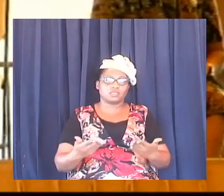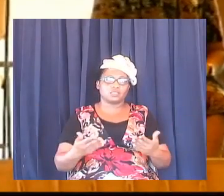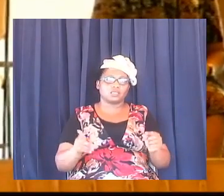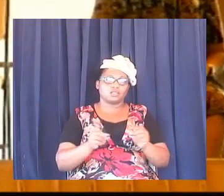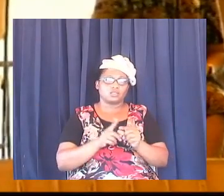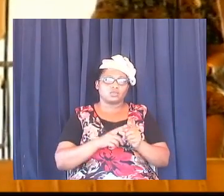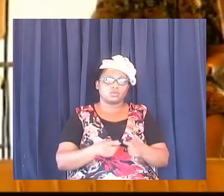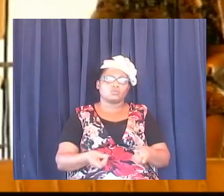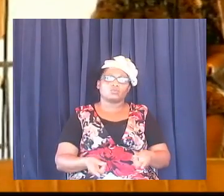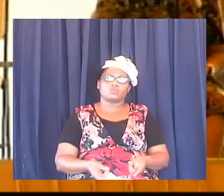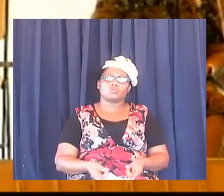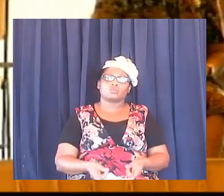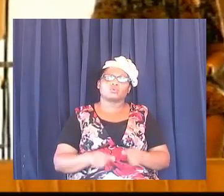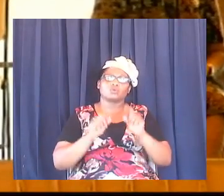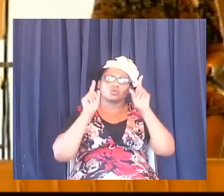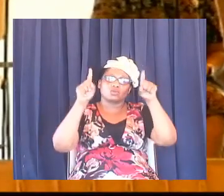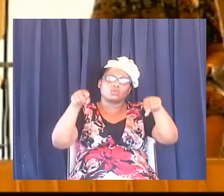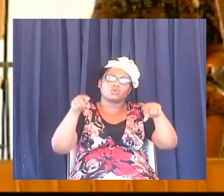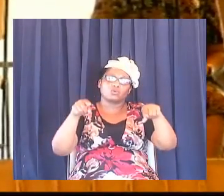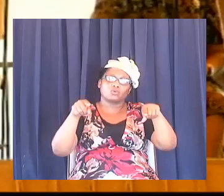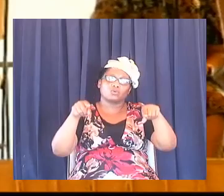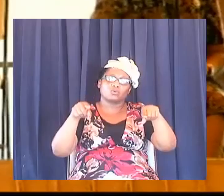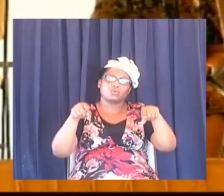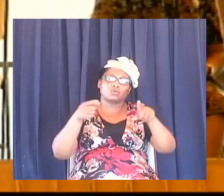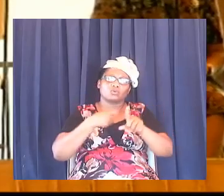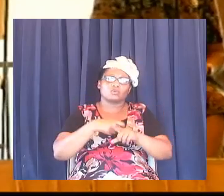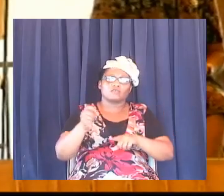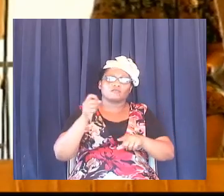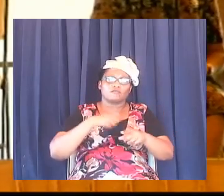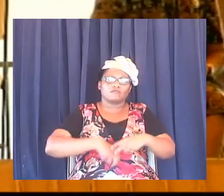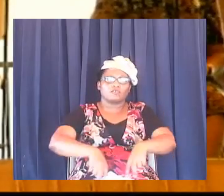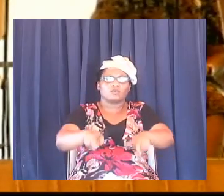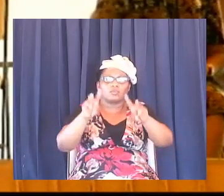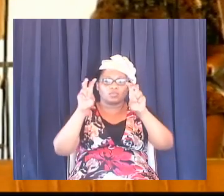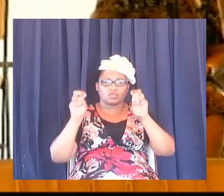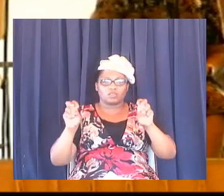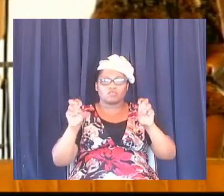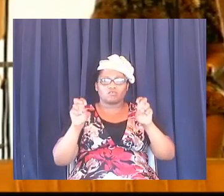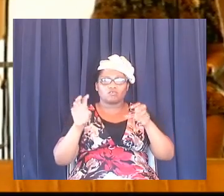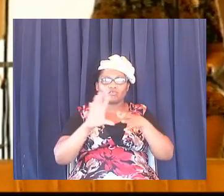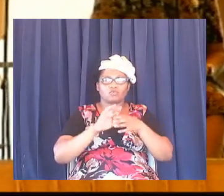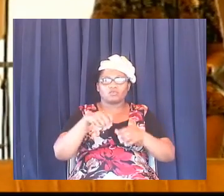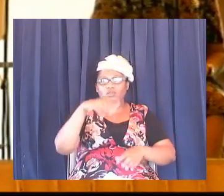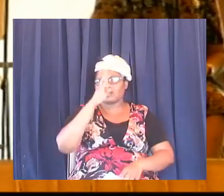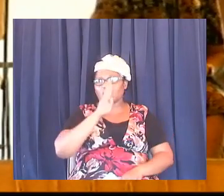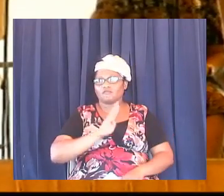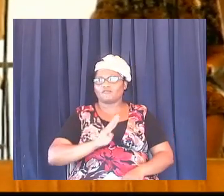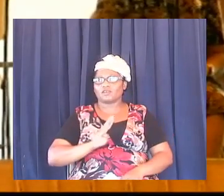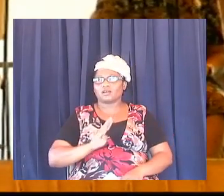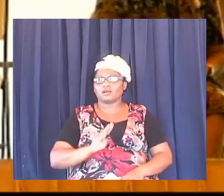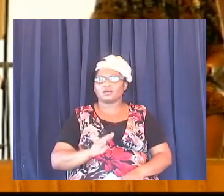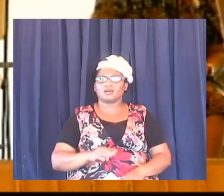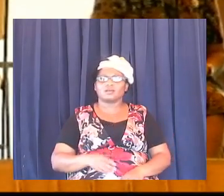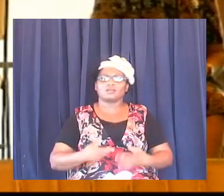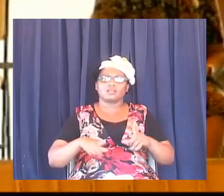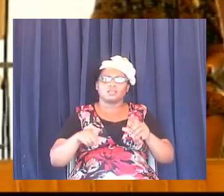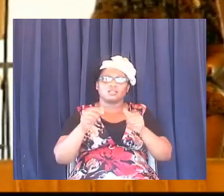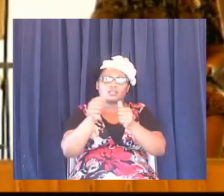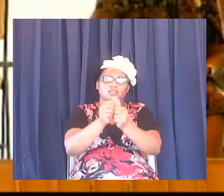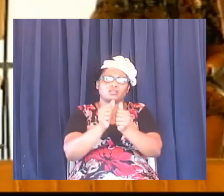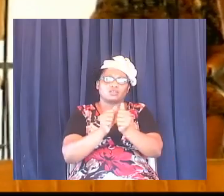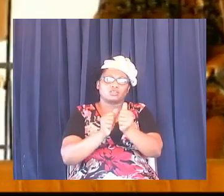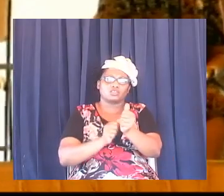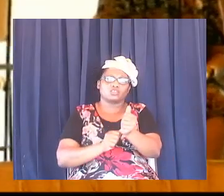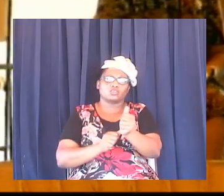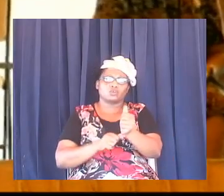the throne of Almighty God. Thank you, Jesus. Brethren, let's draw closer to